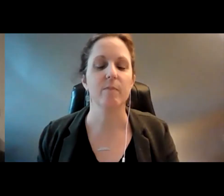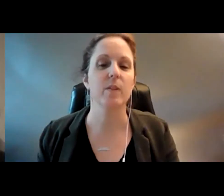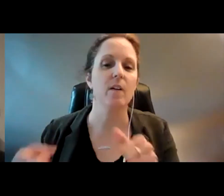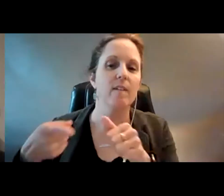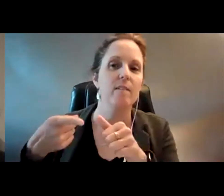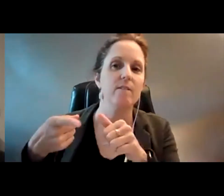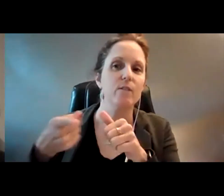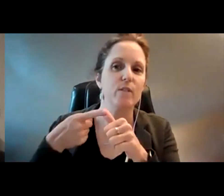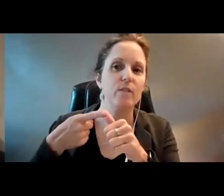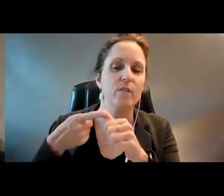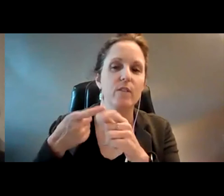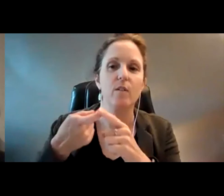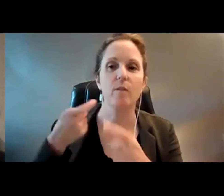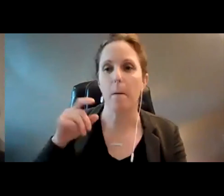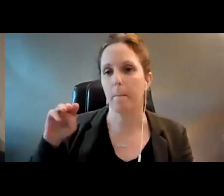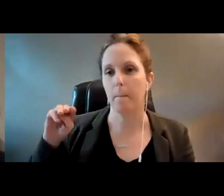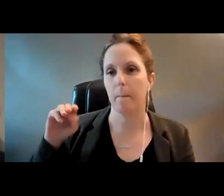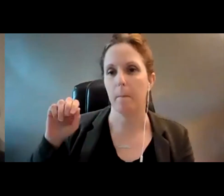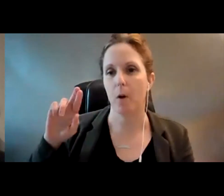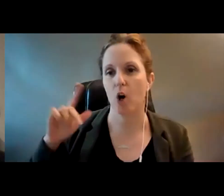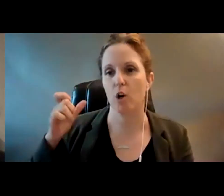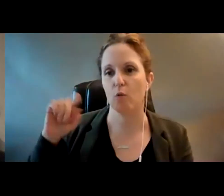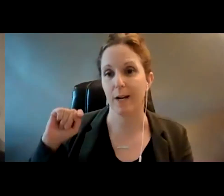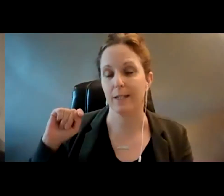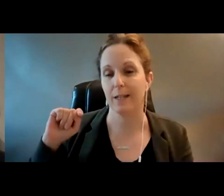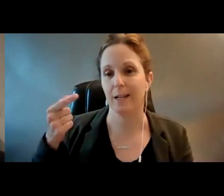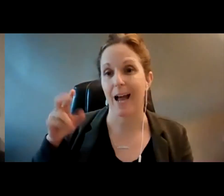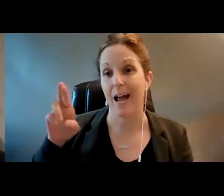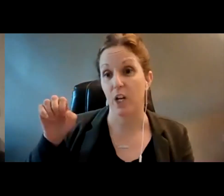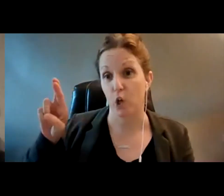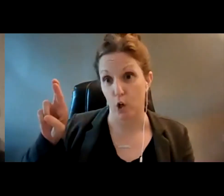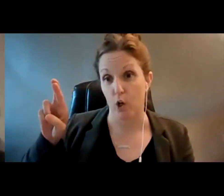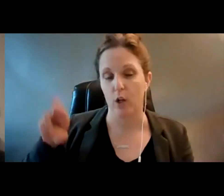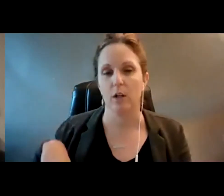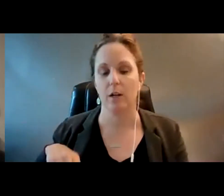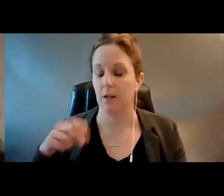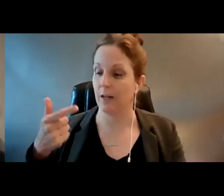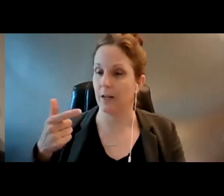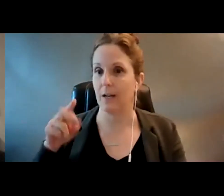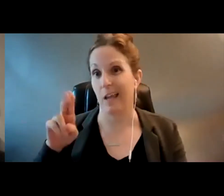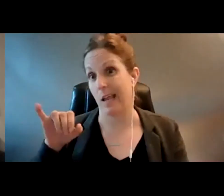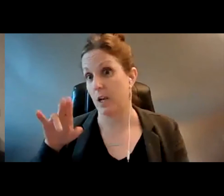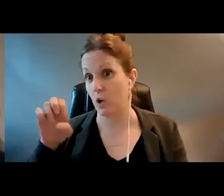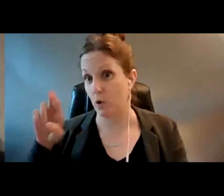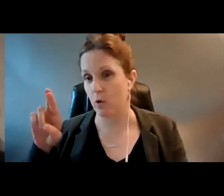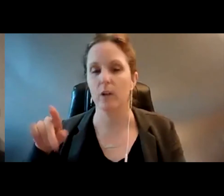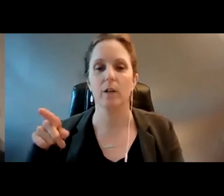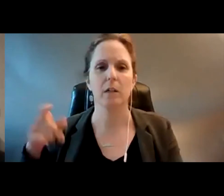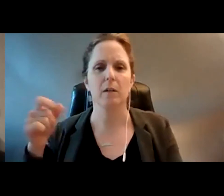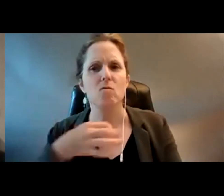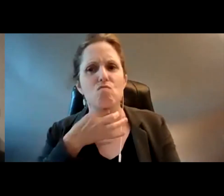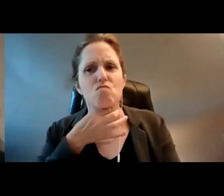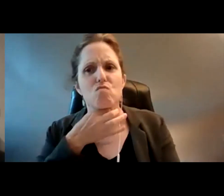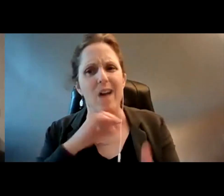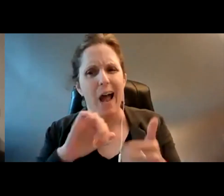folks who joined. Marianne, would you like me to read them out? Okay. So our